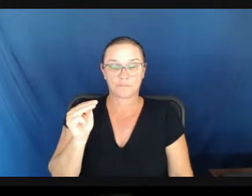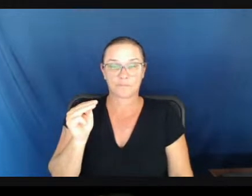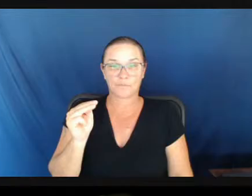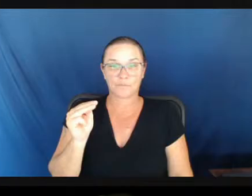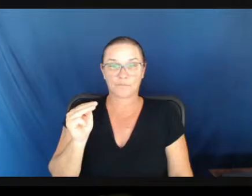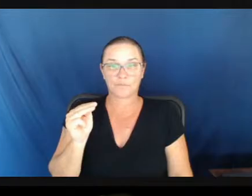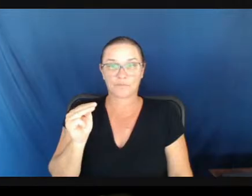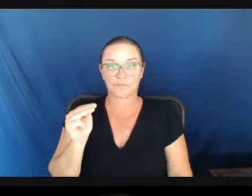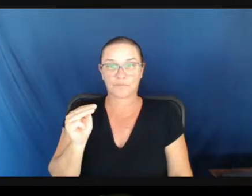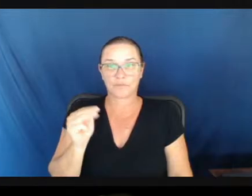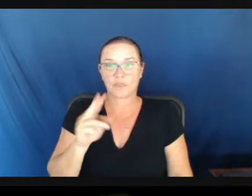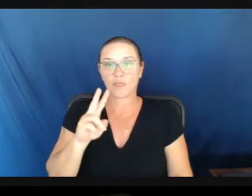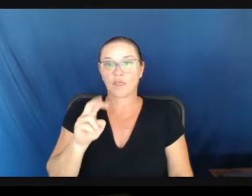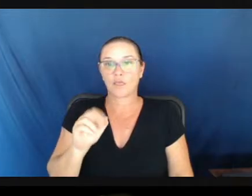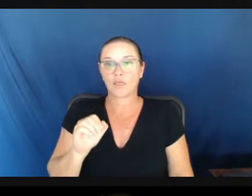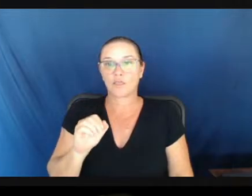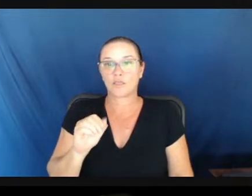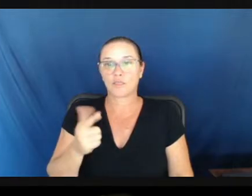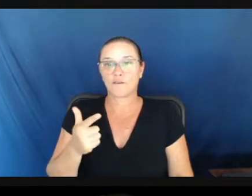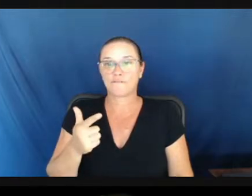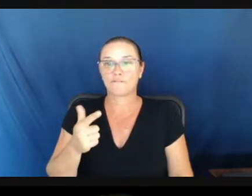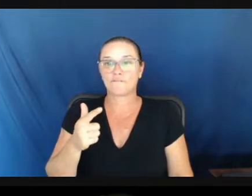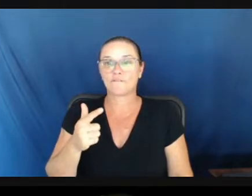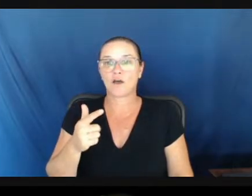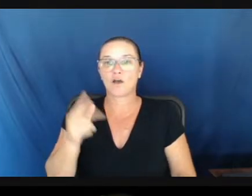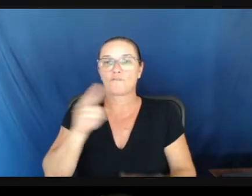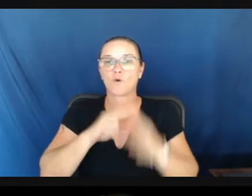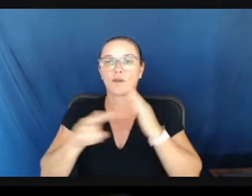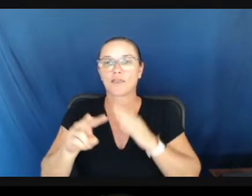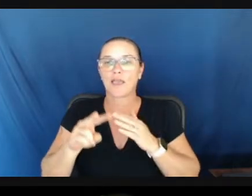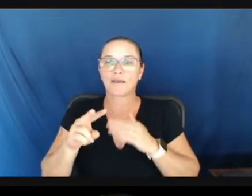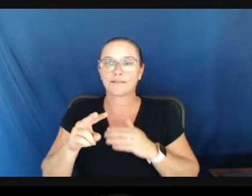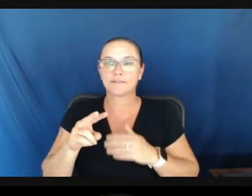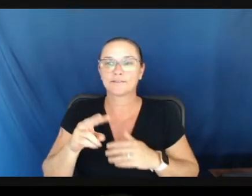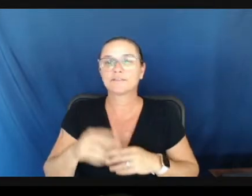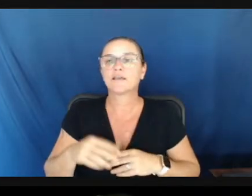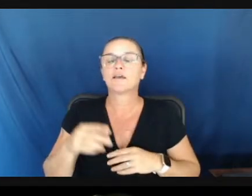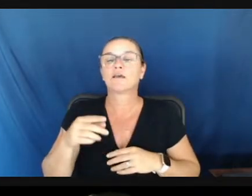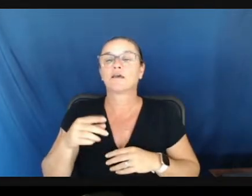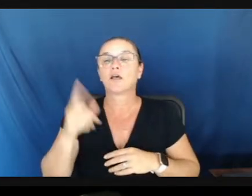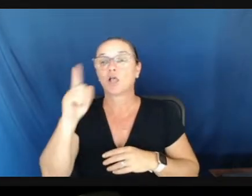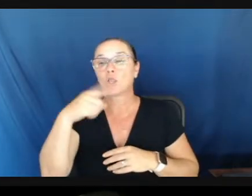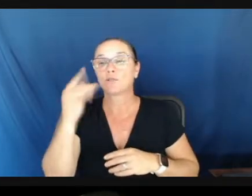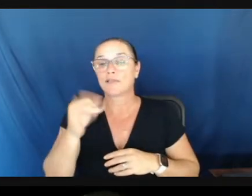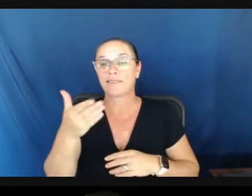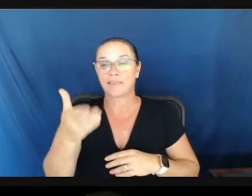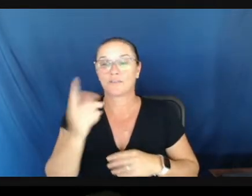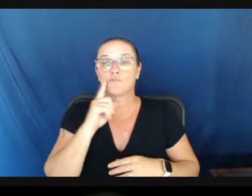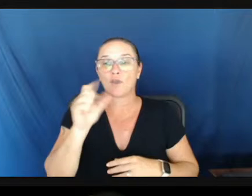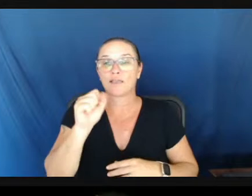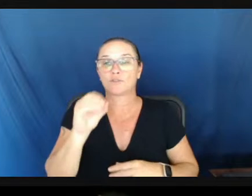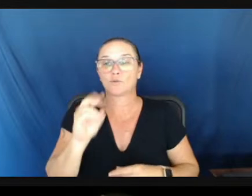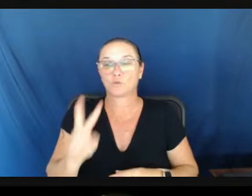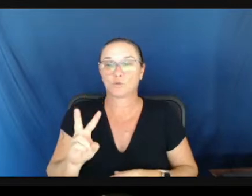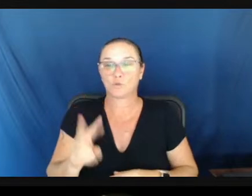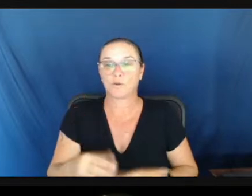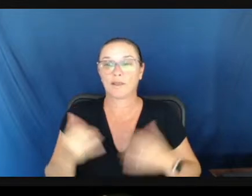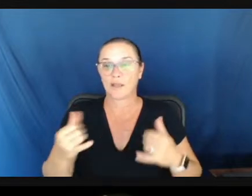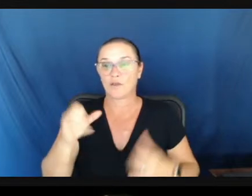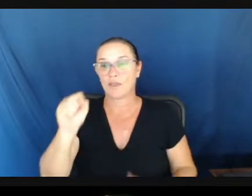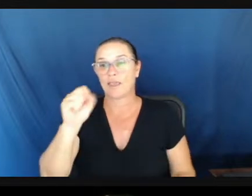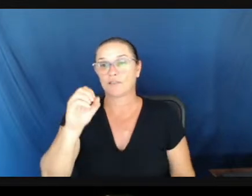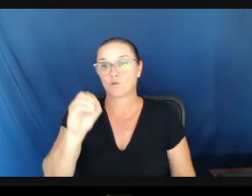the VOG forecast dashboard, as we showed you before, SO2 looks like that. If we put SO4,